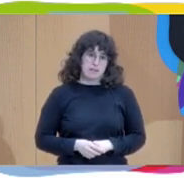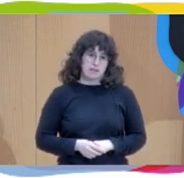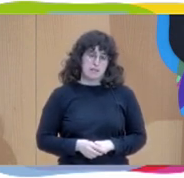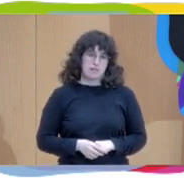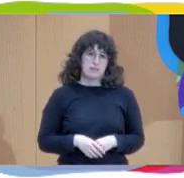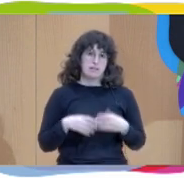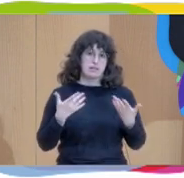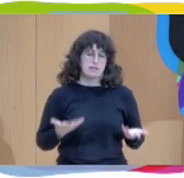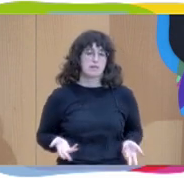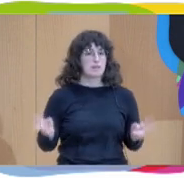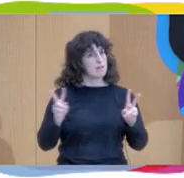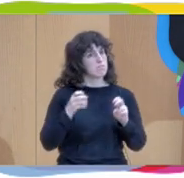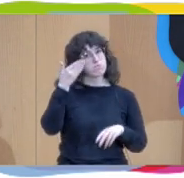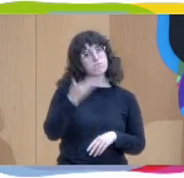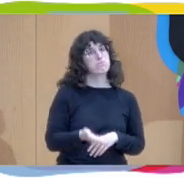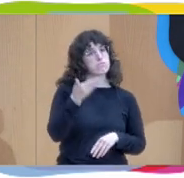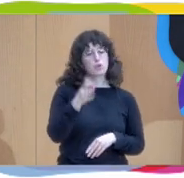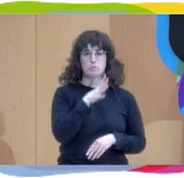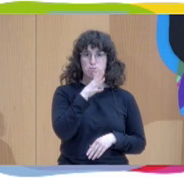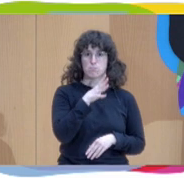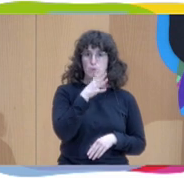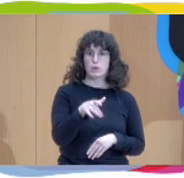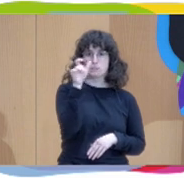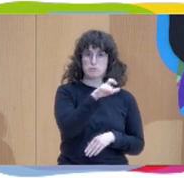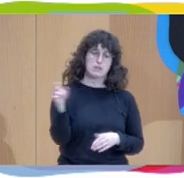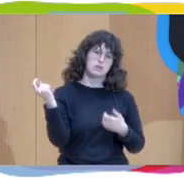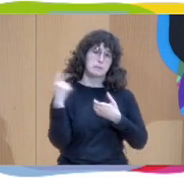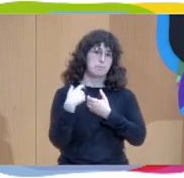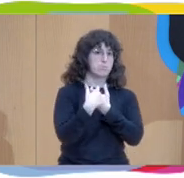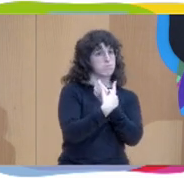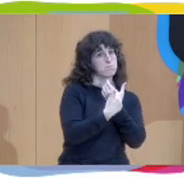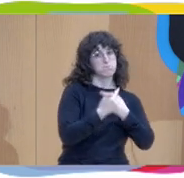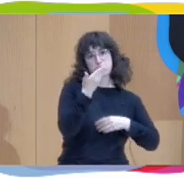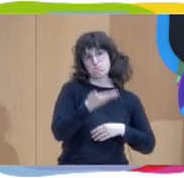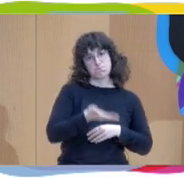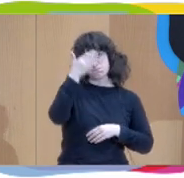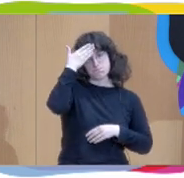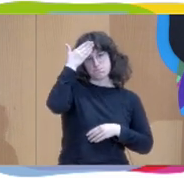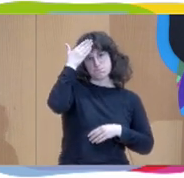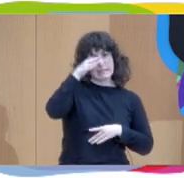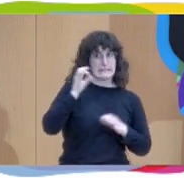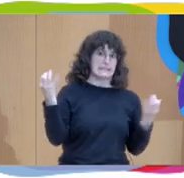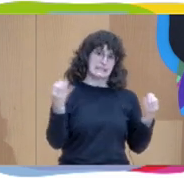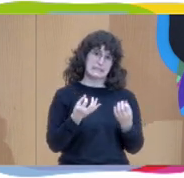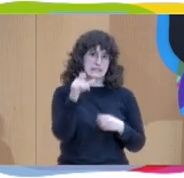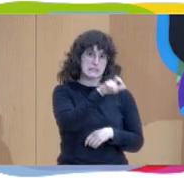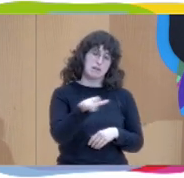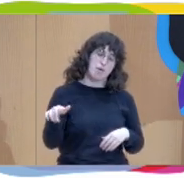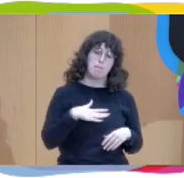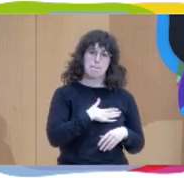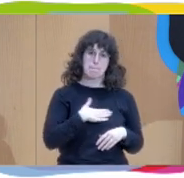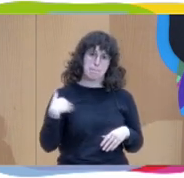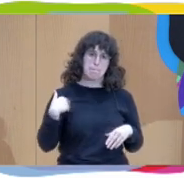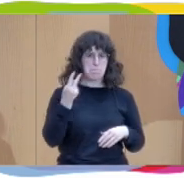participants were they wanted to have these personal learning experiences, improving